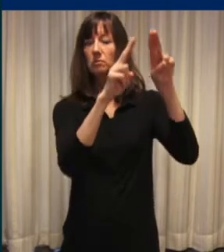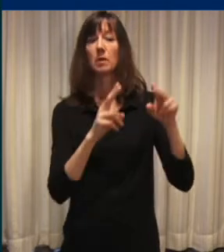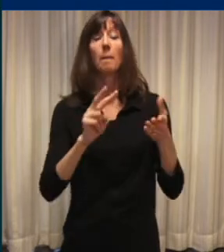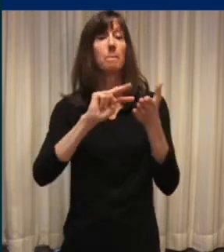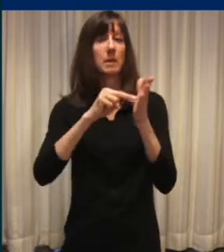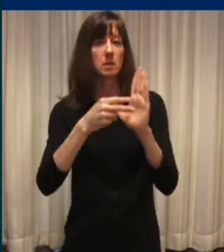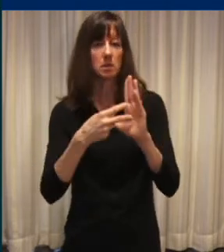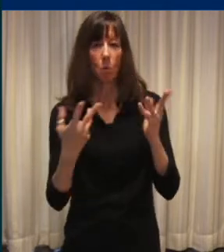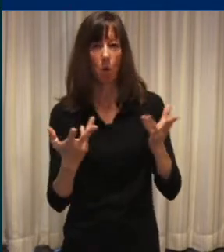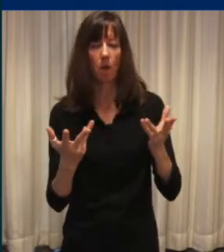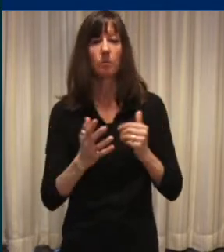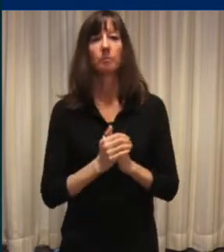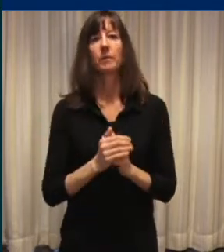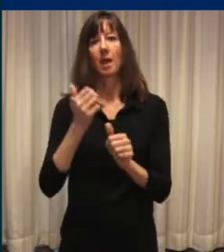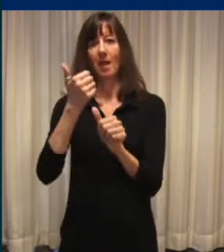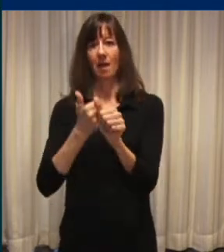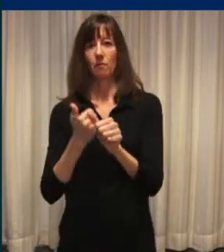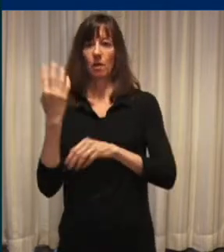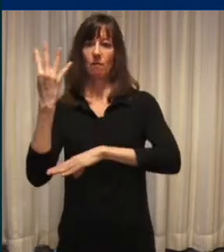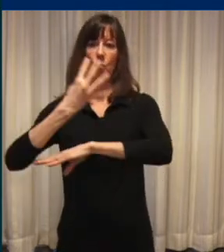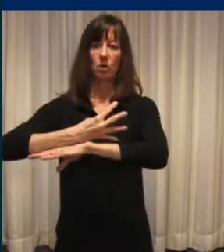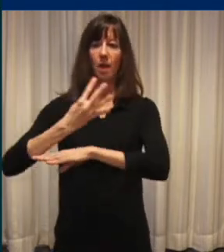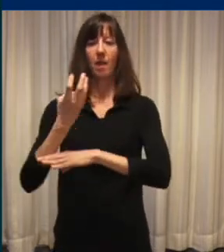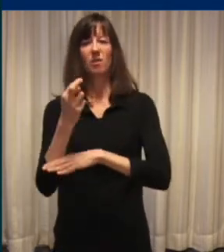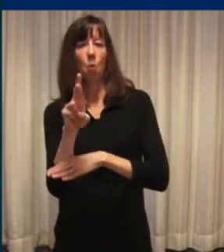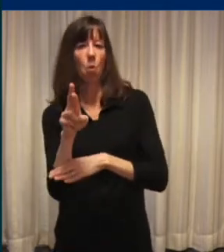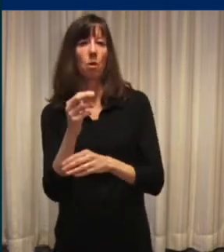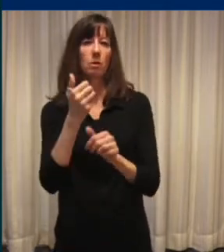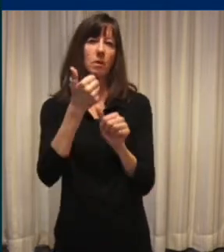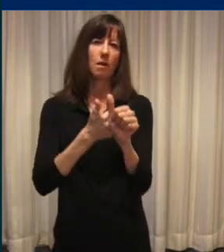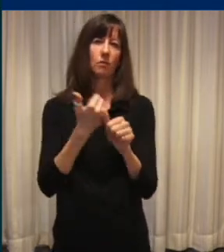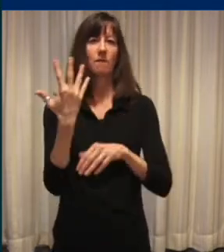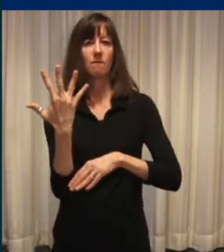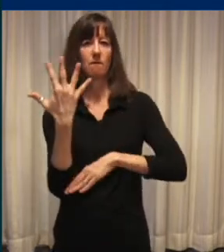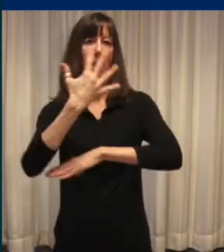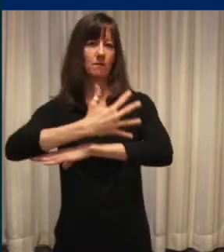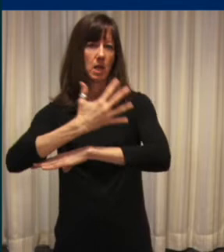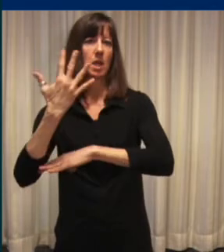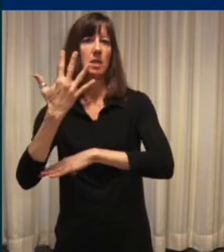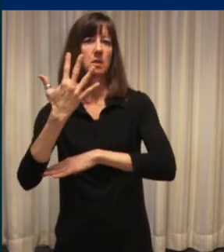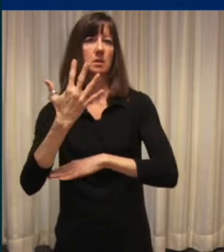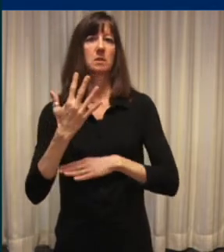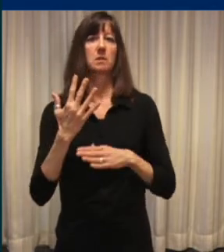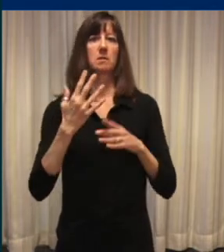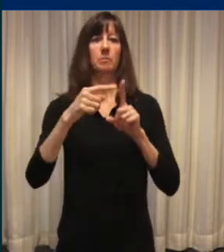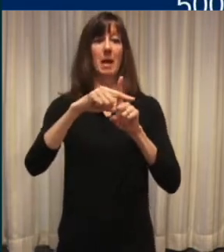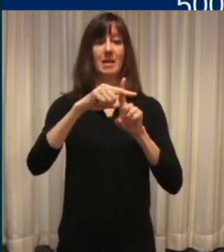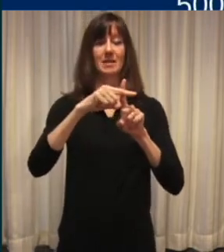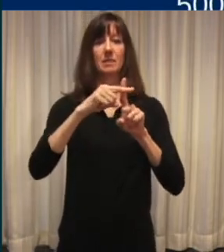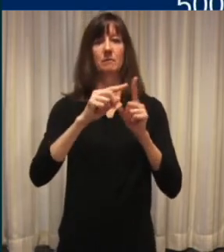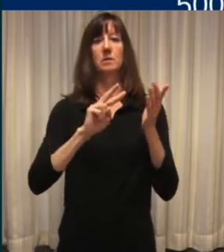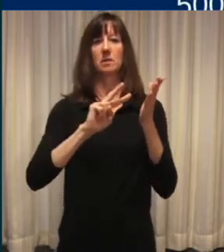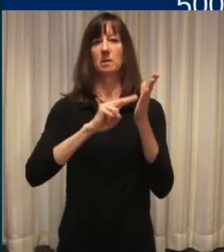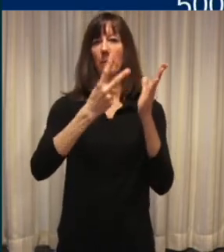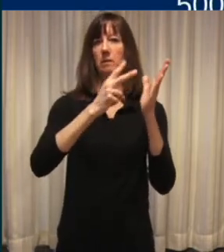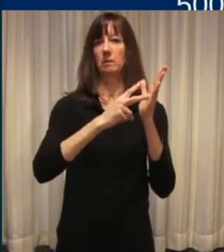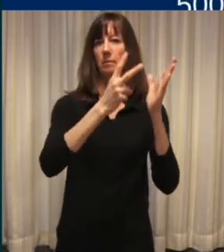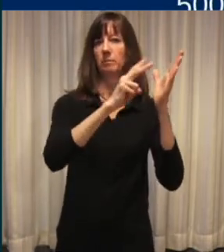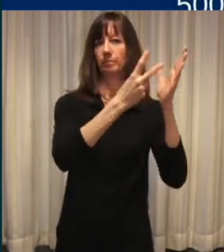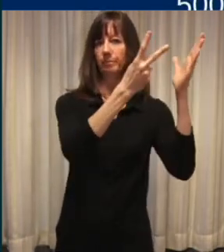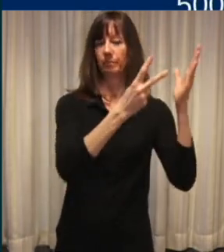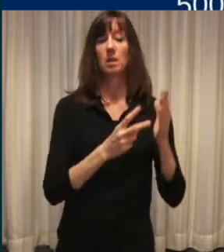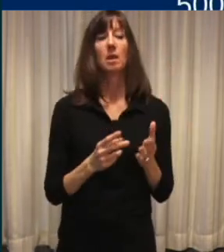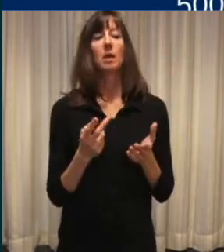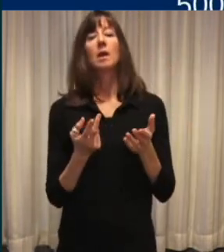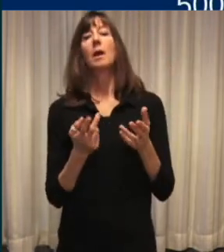is every 4 to 5 days, the number of positive cases is doubling. So if you'll go to the next slide, please. What that